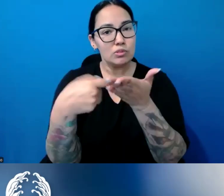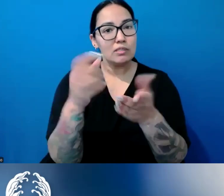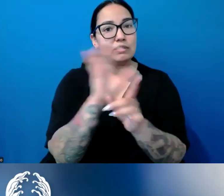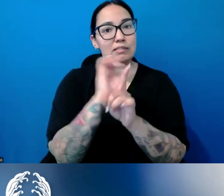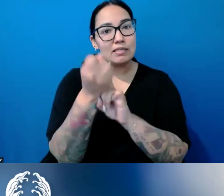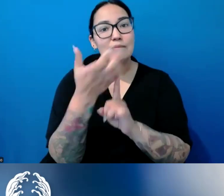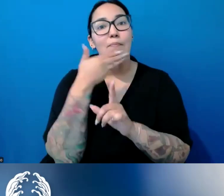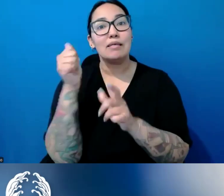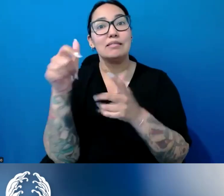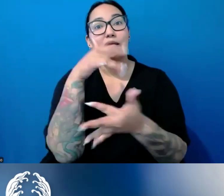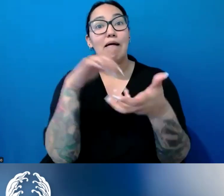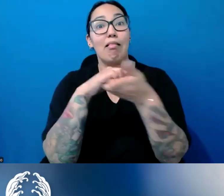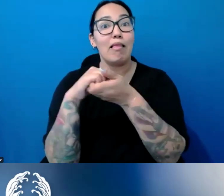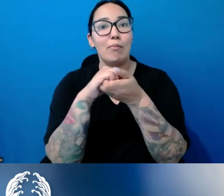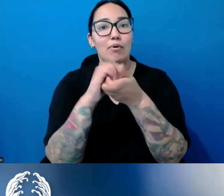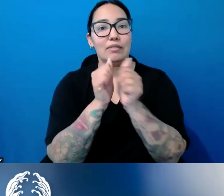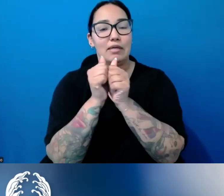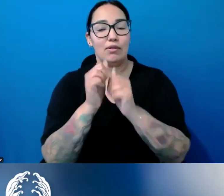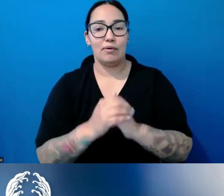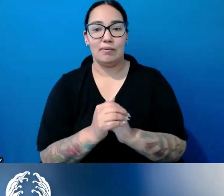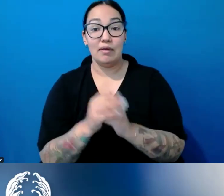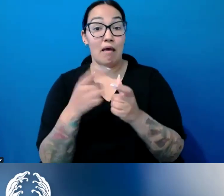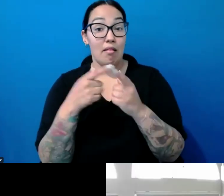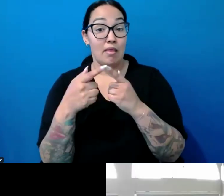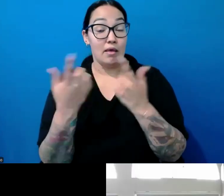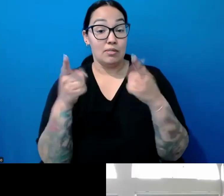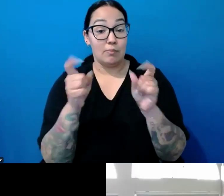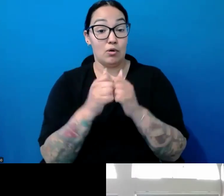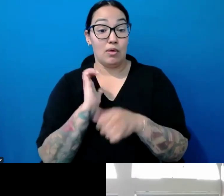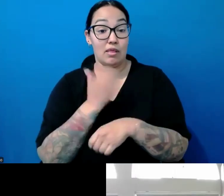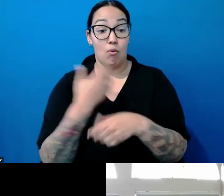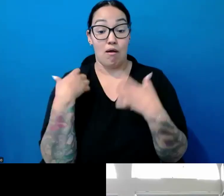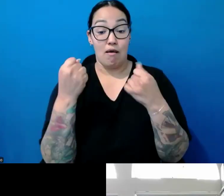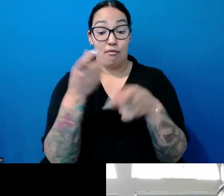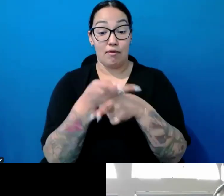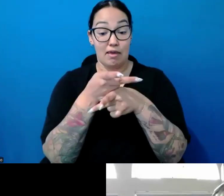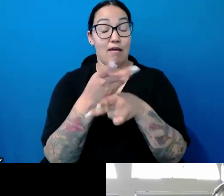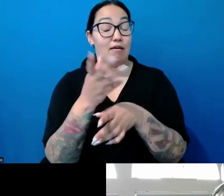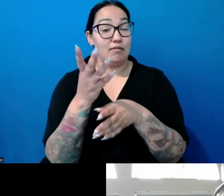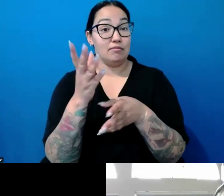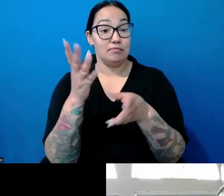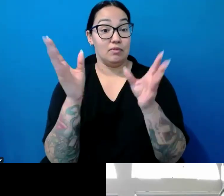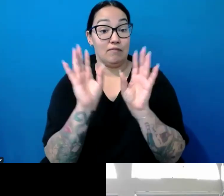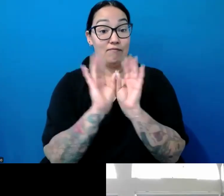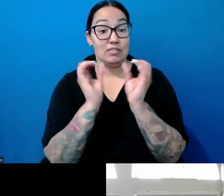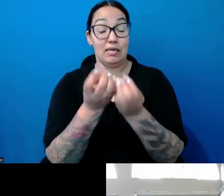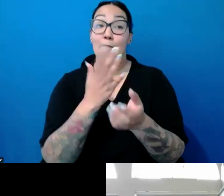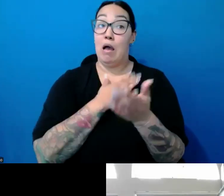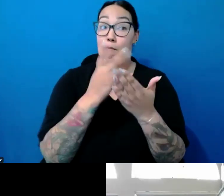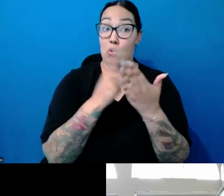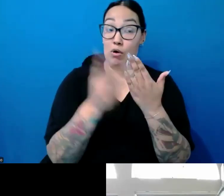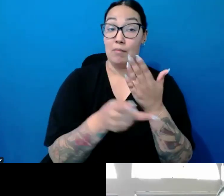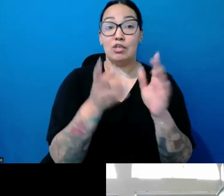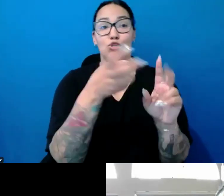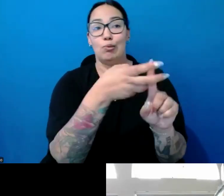best collaborate together. And then what we've done in our healthcare facility is to recruit, in my program, is to recruit